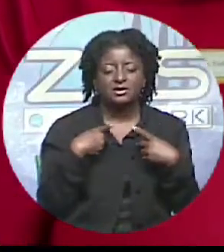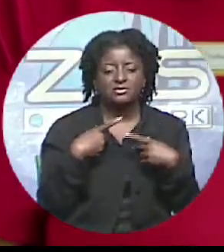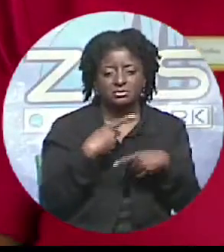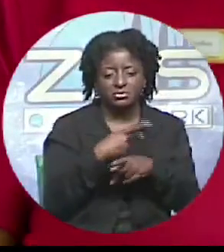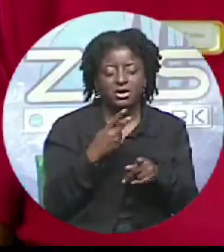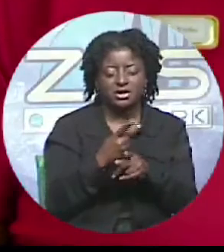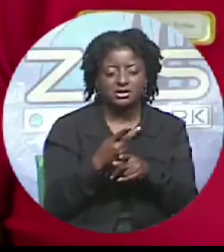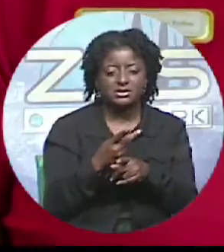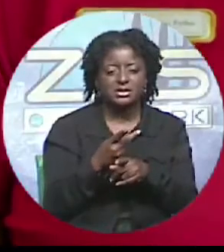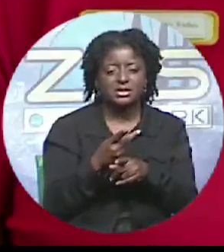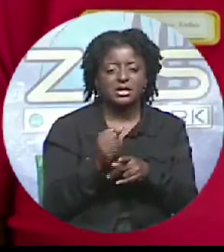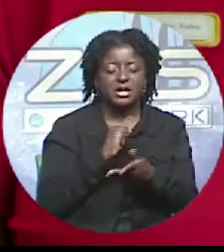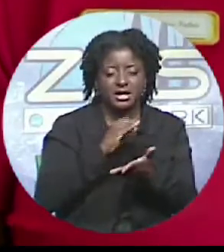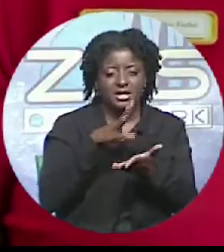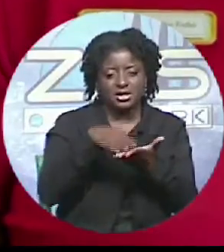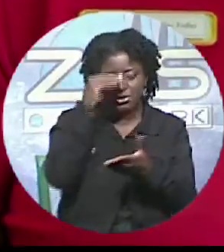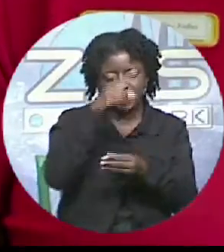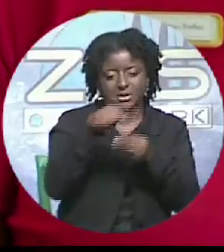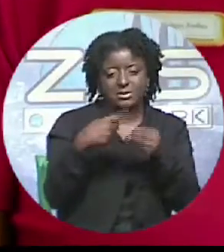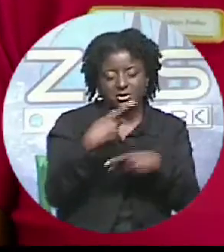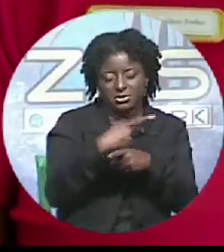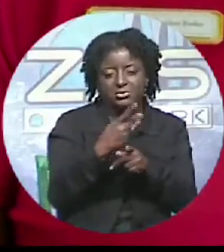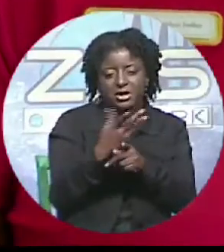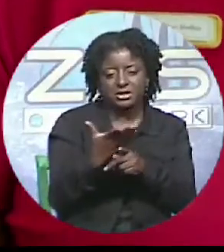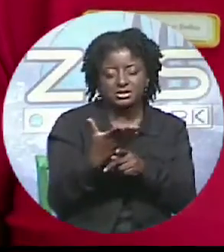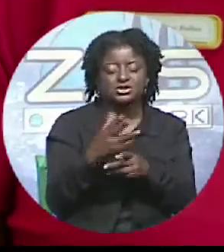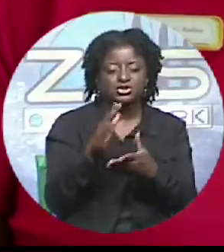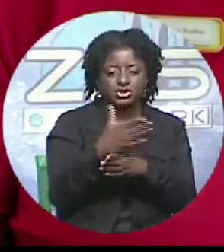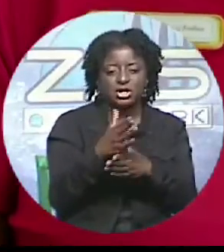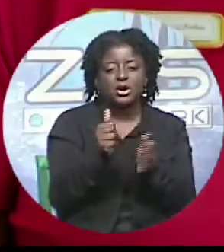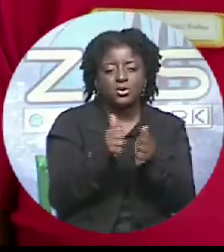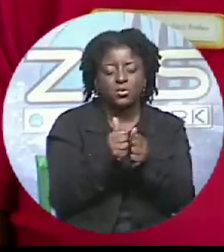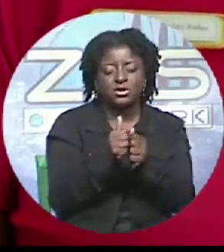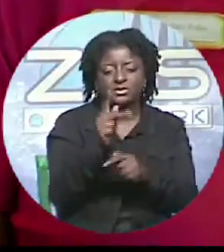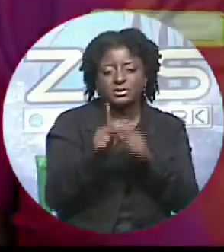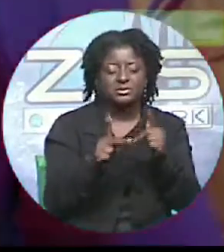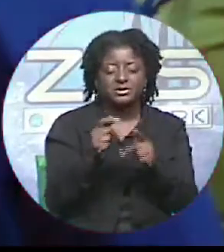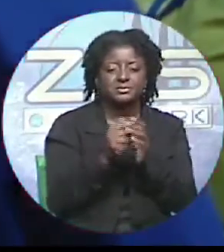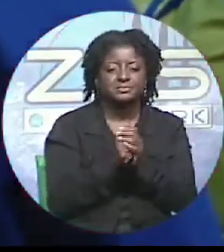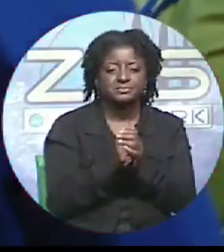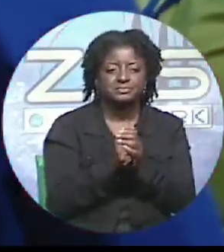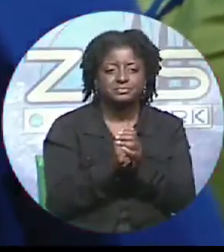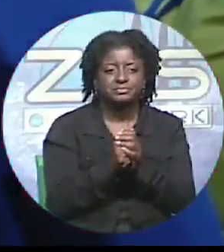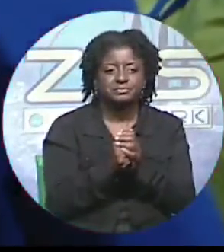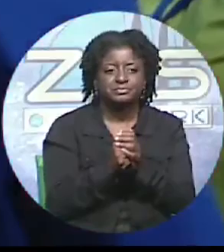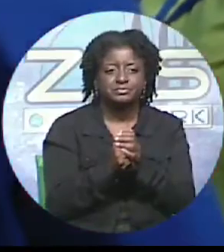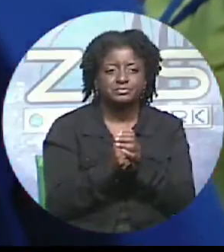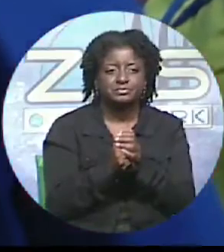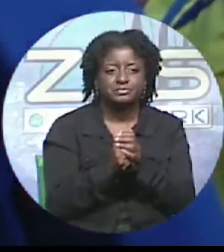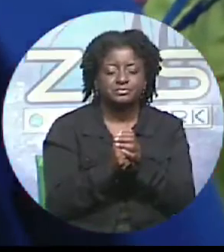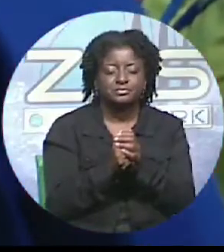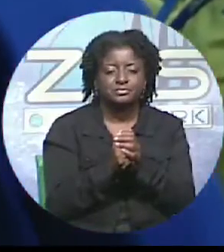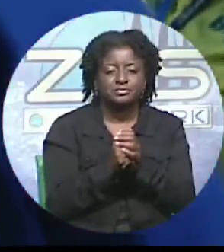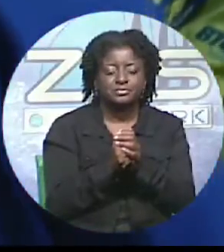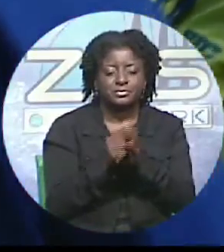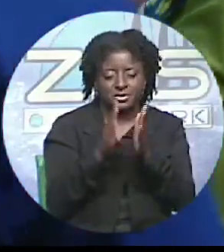with customers, finding out their needs and then customizing a product for them. Blessed woman, in Jesus' name I